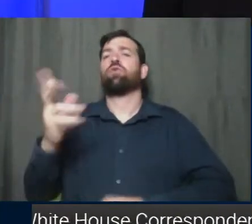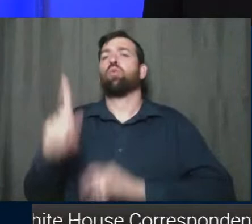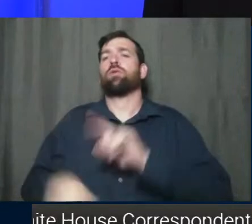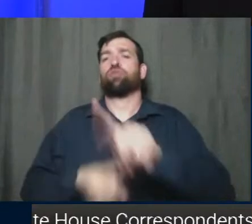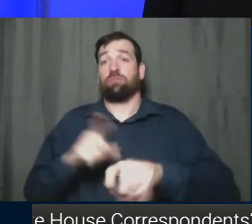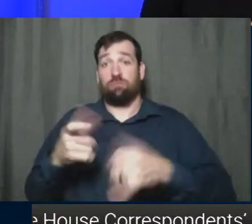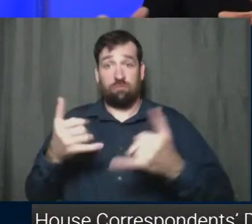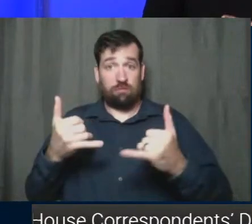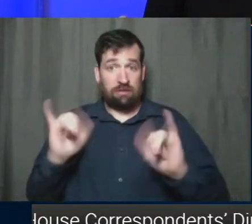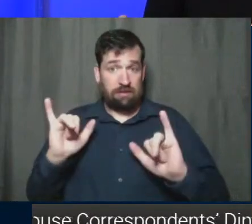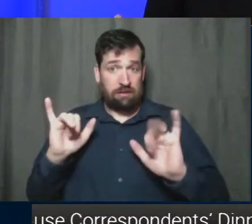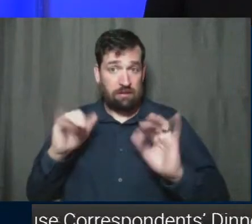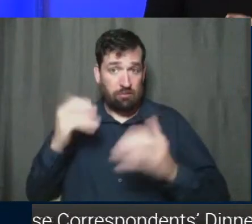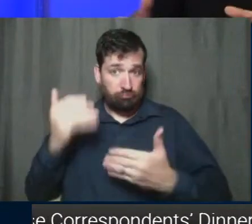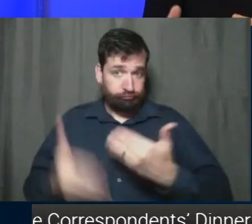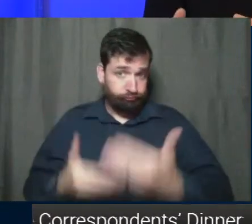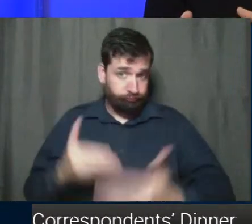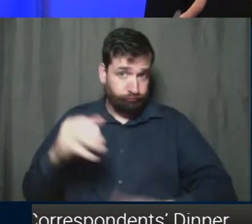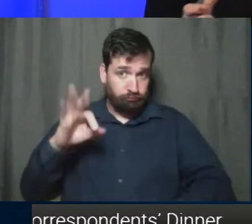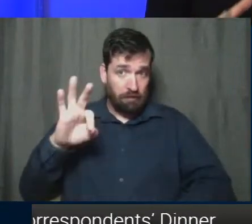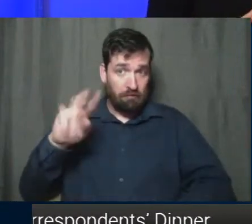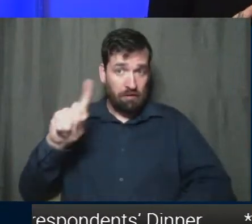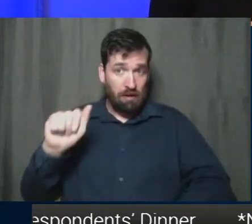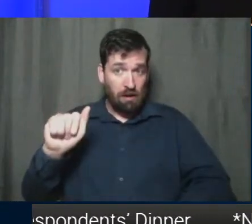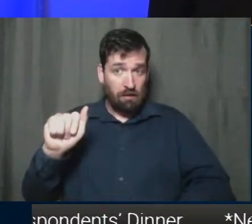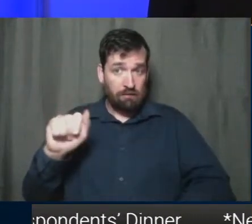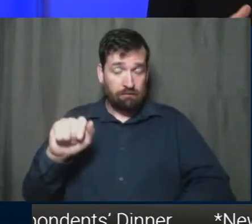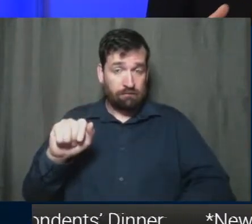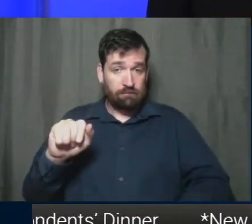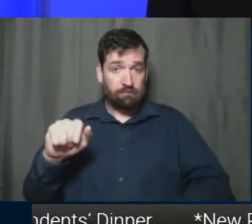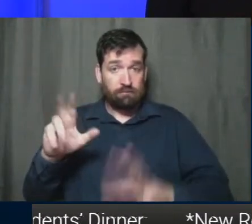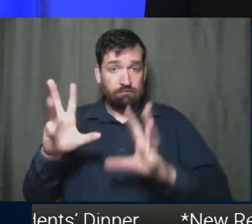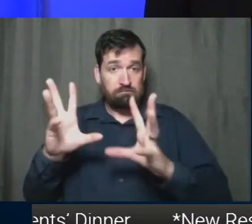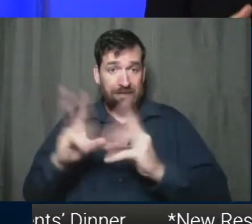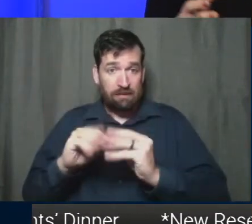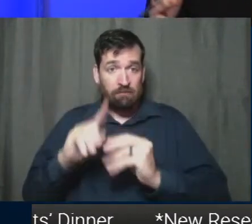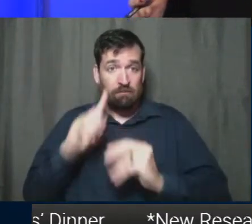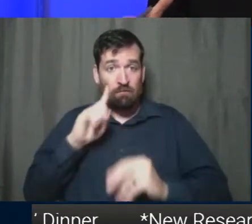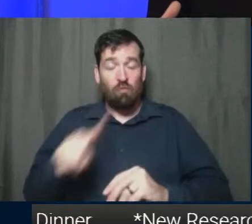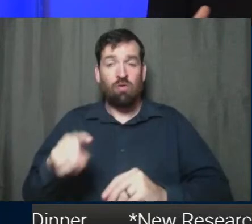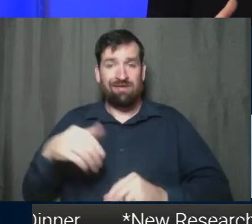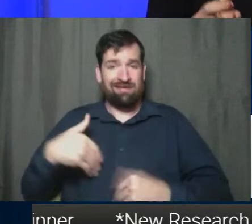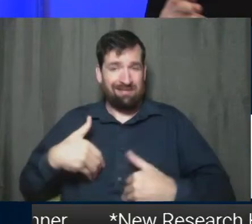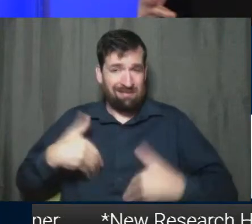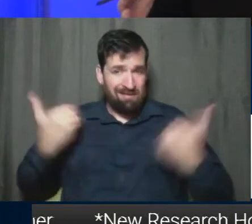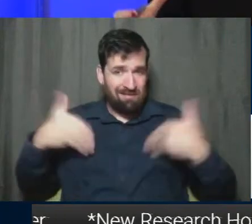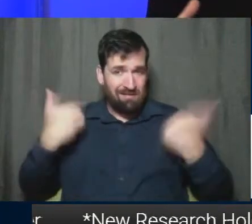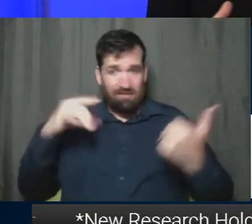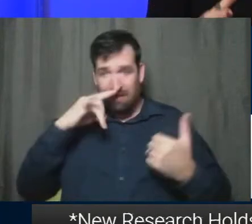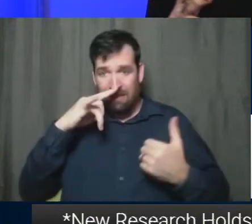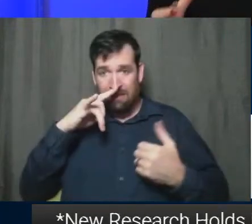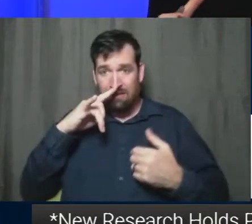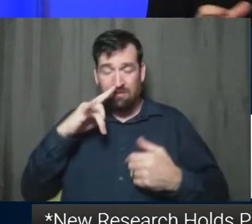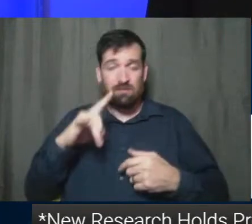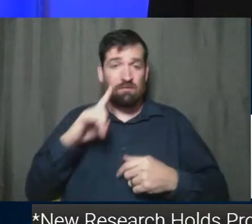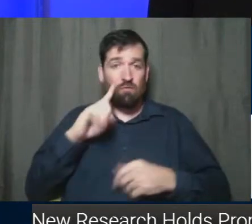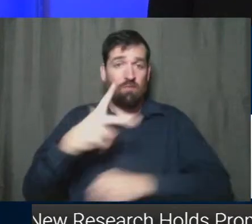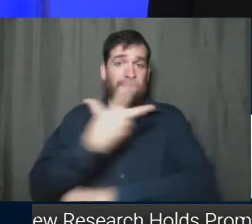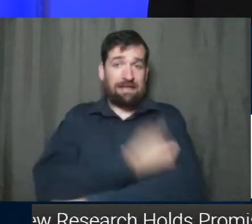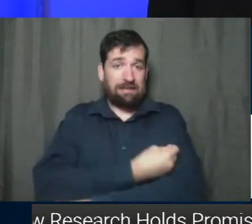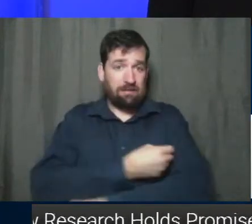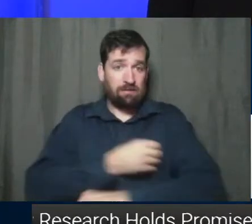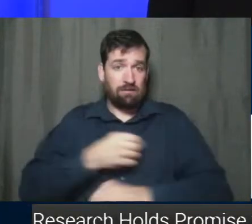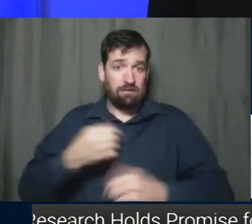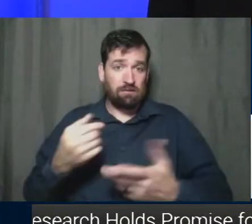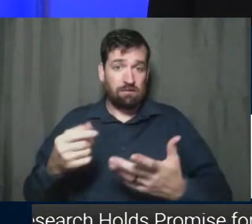track? FDA set June meetings on COVID vaccines for the youngest kids. June was kind of that sweet spot. We were hoping that's going to happen.